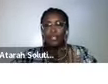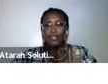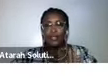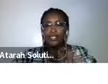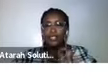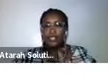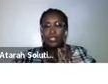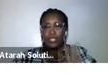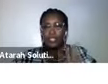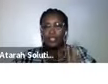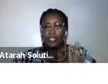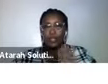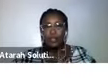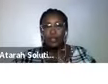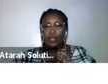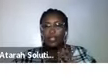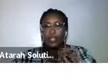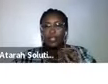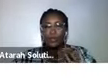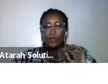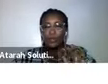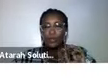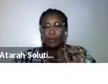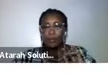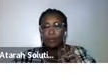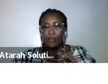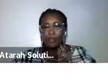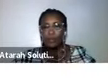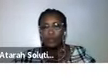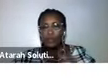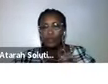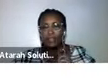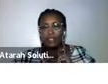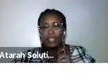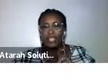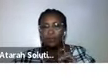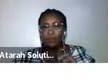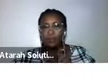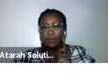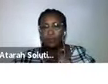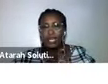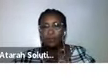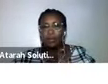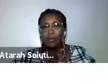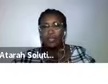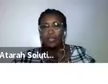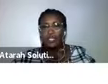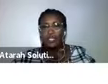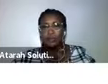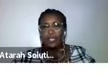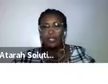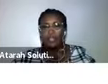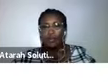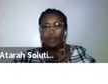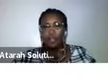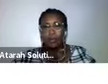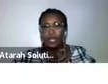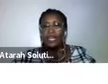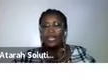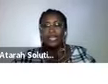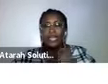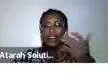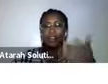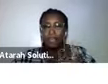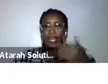labor relations industry, or you know the people, they used to work for FKE, they've all been labor commissioners in the Ministry of